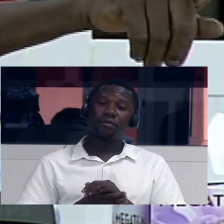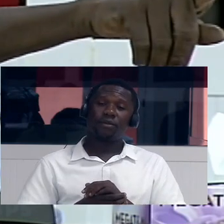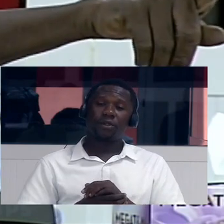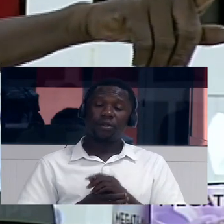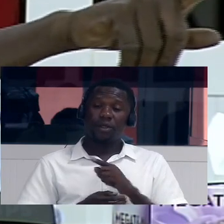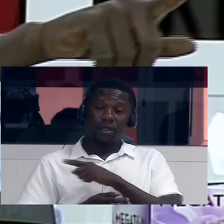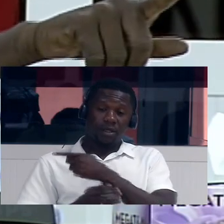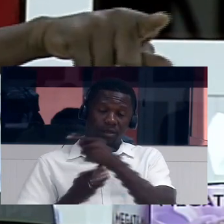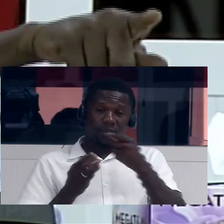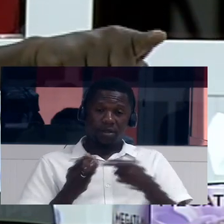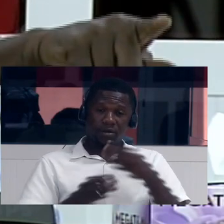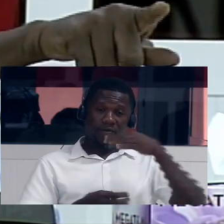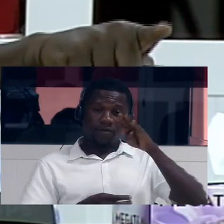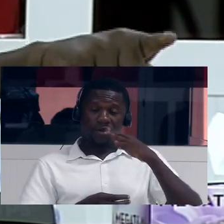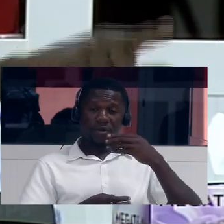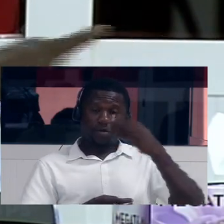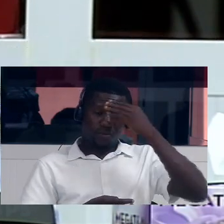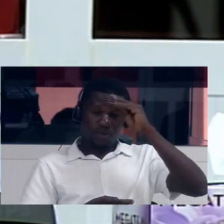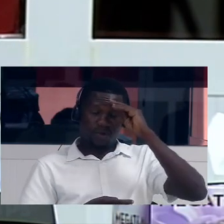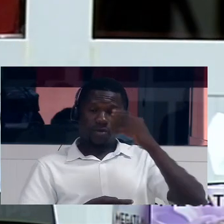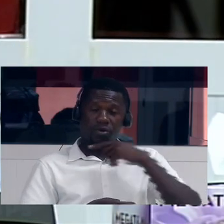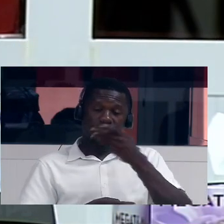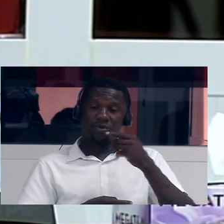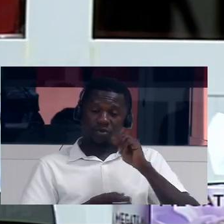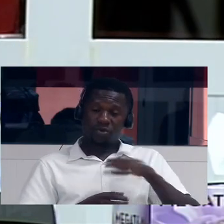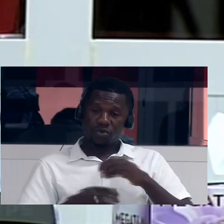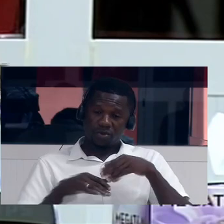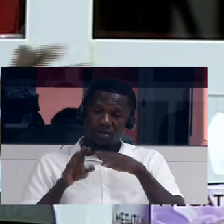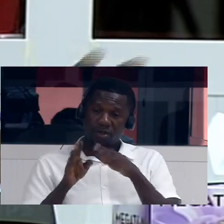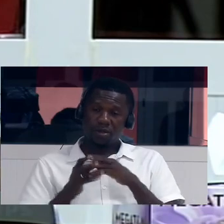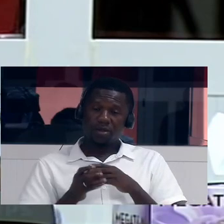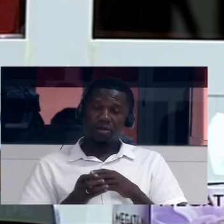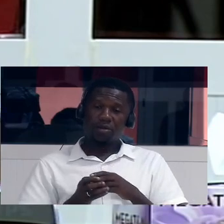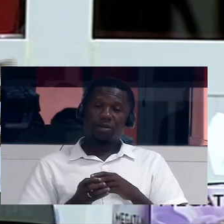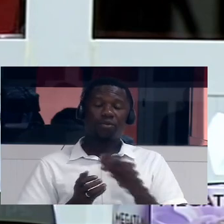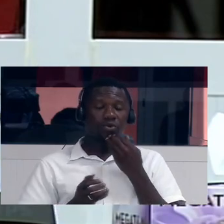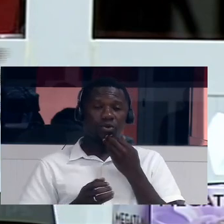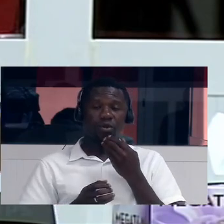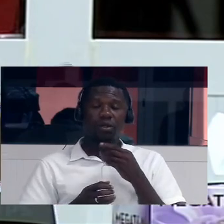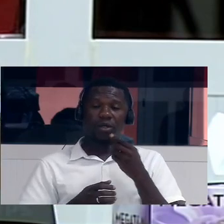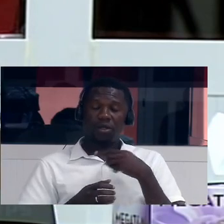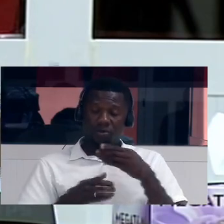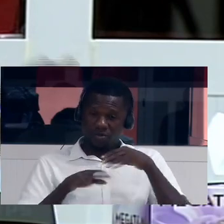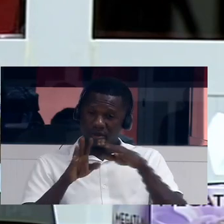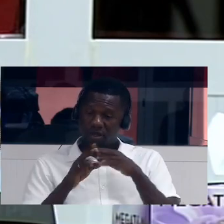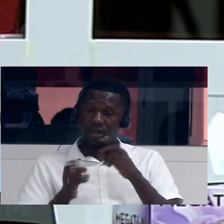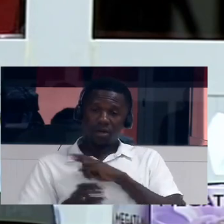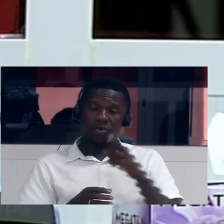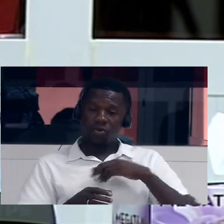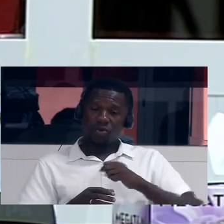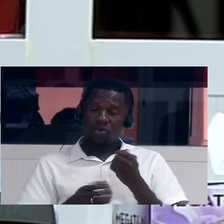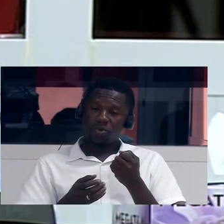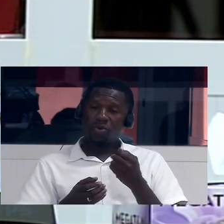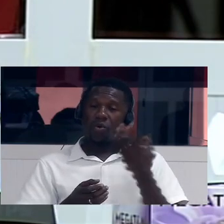These 14 boys that I was supposed to sack, I'm sorry, I hope I'm not deviating, that I was supposed to sack and I did not sack. When